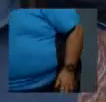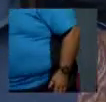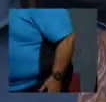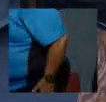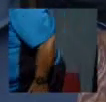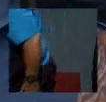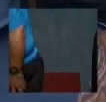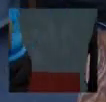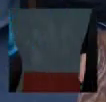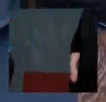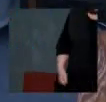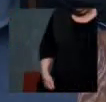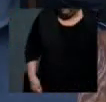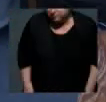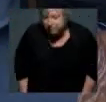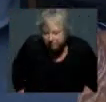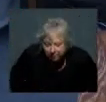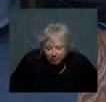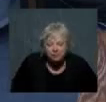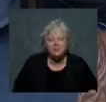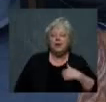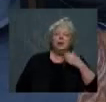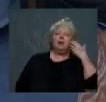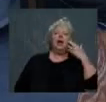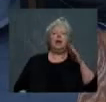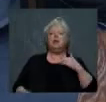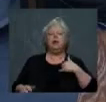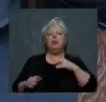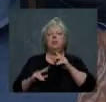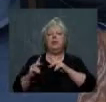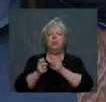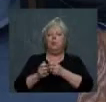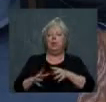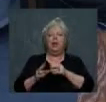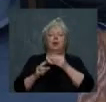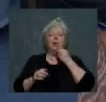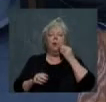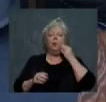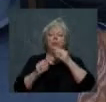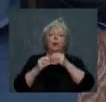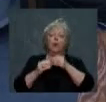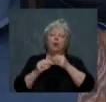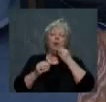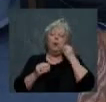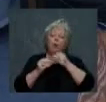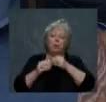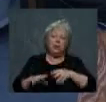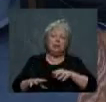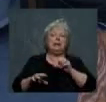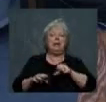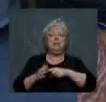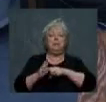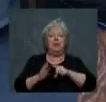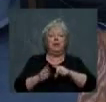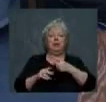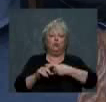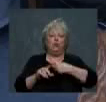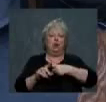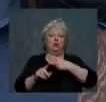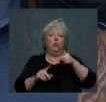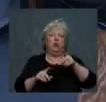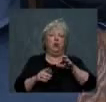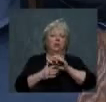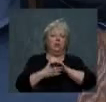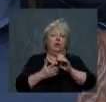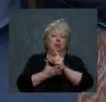of $100 a week. When they arrived, they said they'd help them get a job. Well, if they get a job,